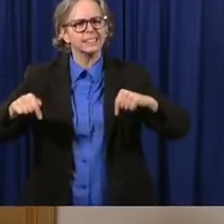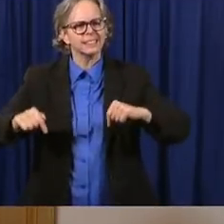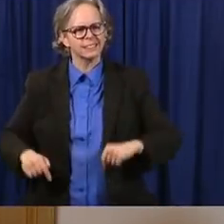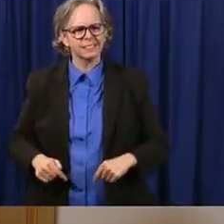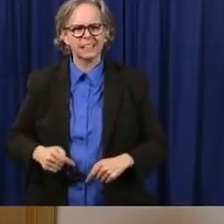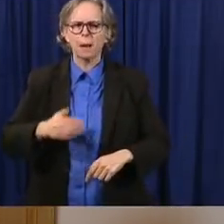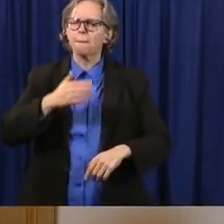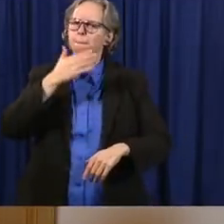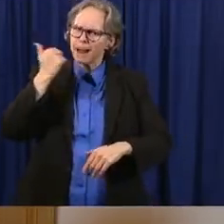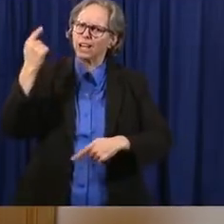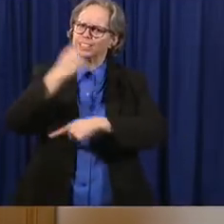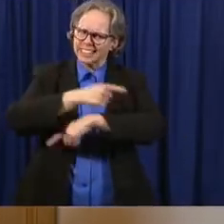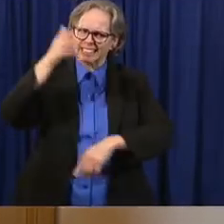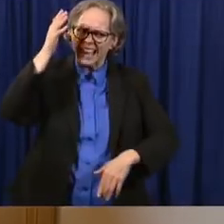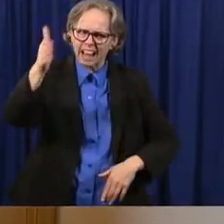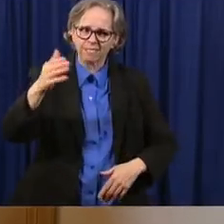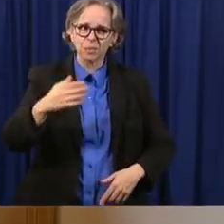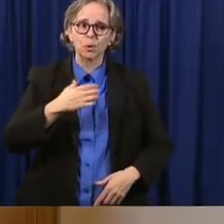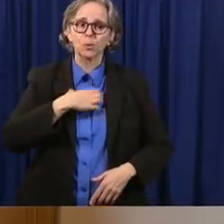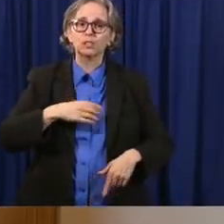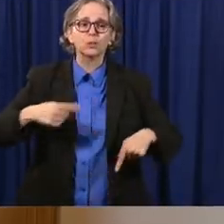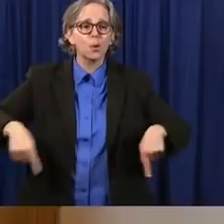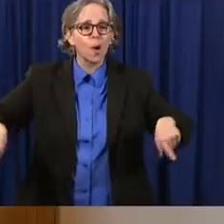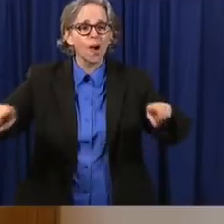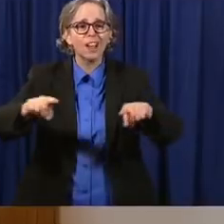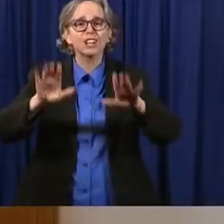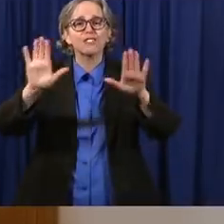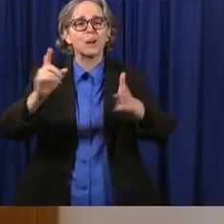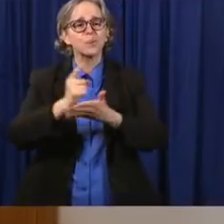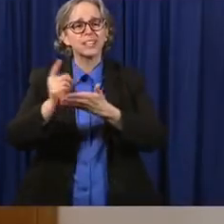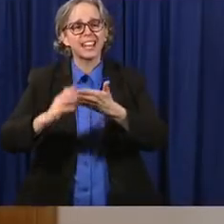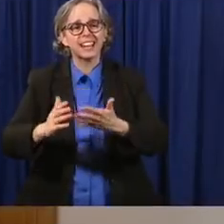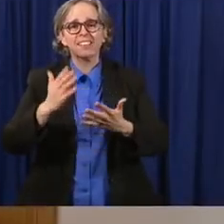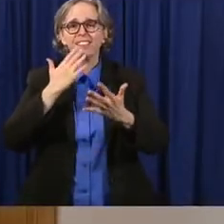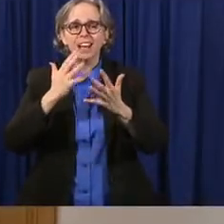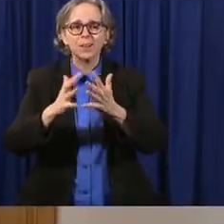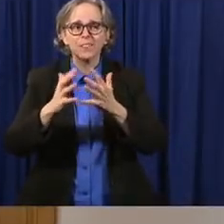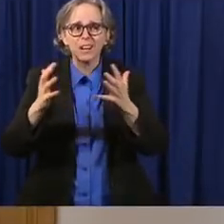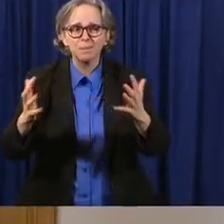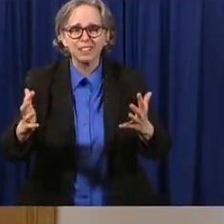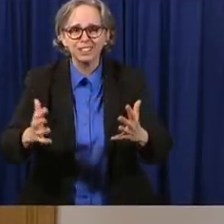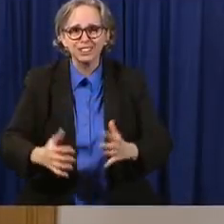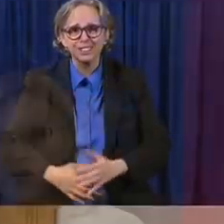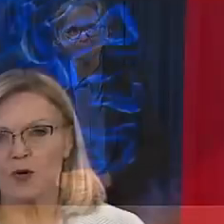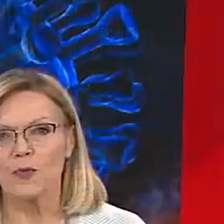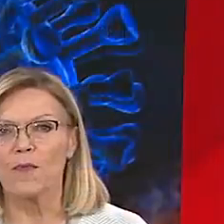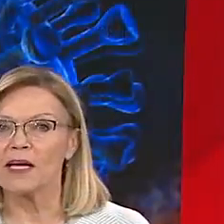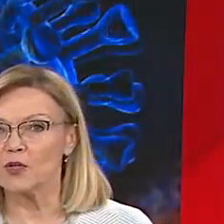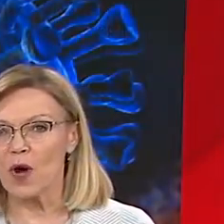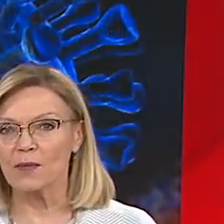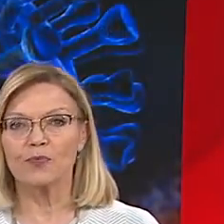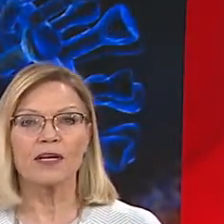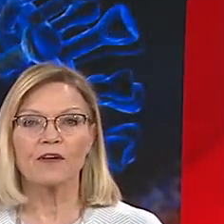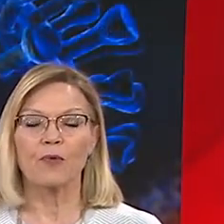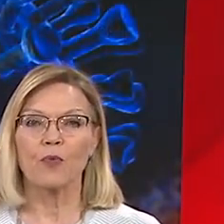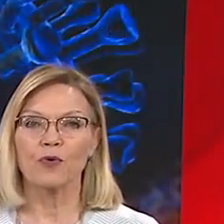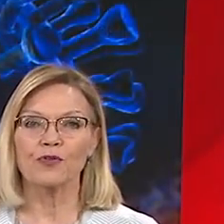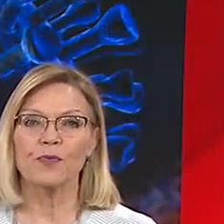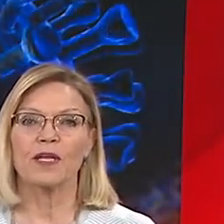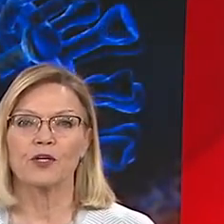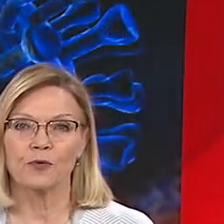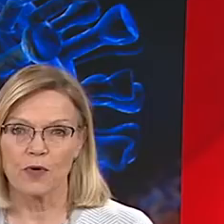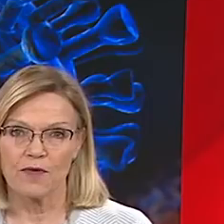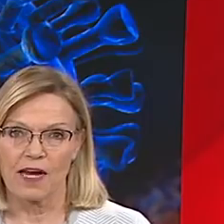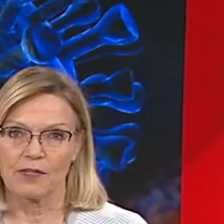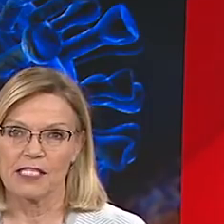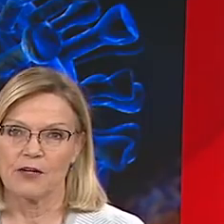you all a great weekend. Thank you very much. You've been listening to Governor Mike DeWine briefing reporters